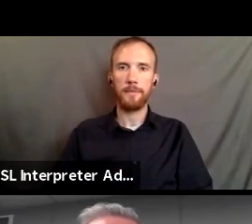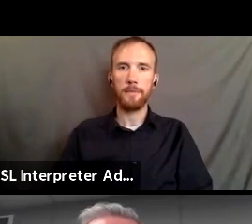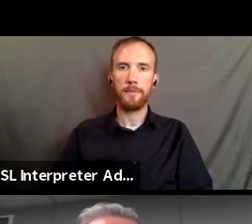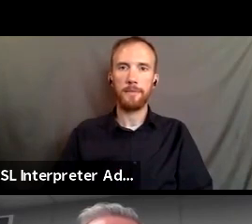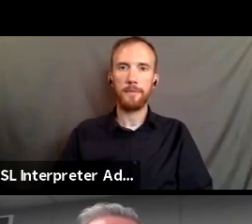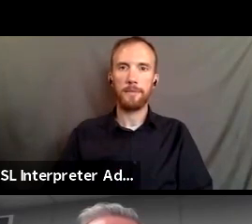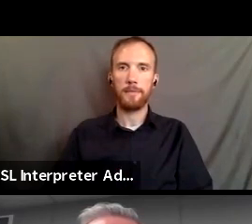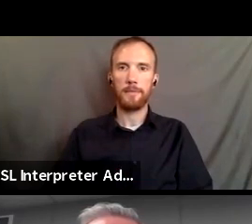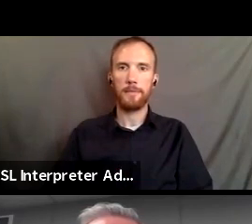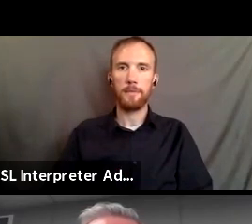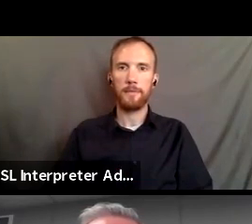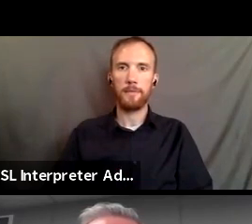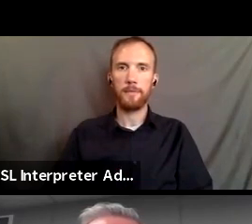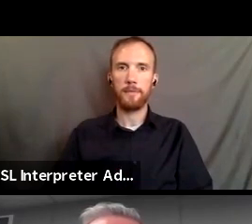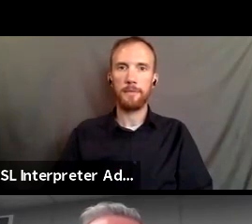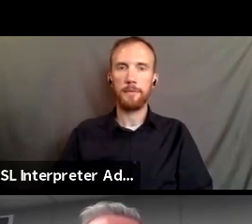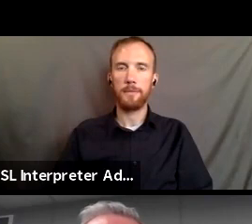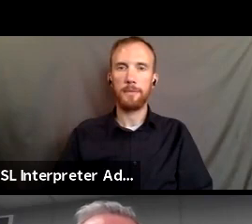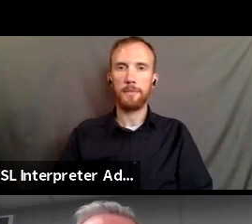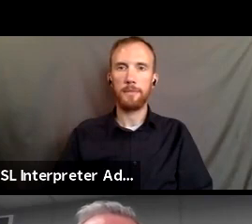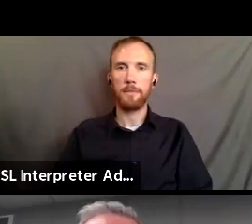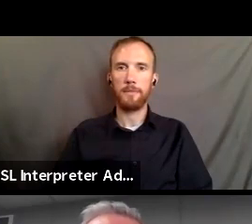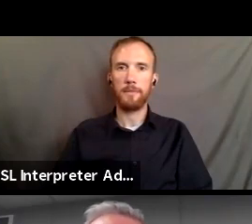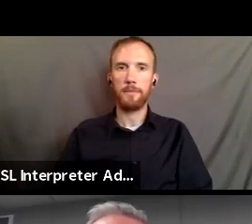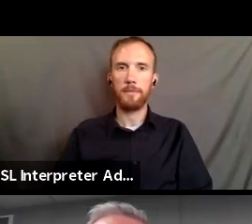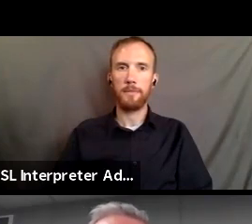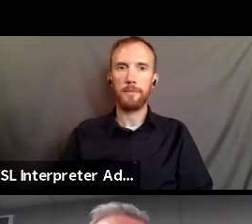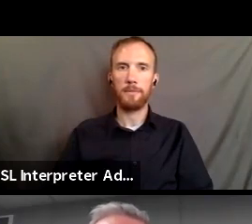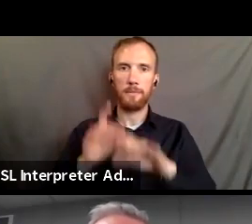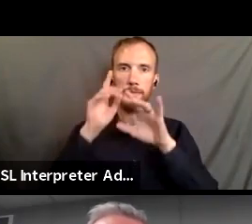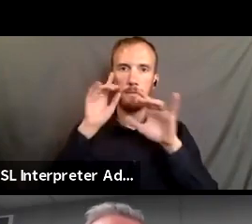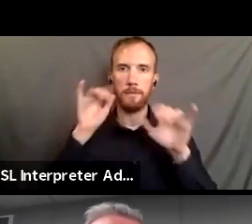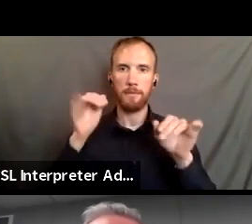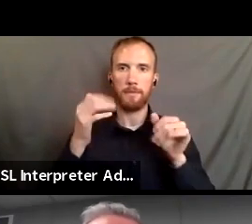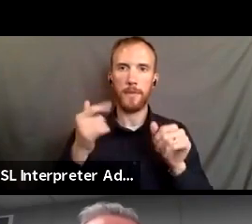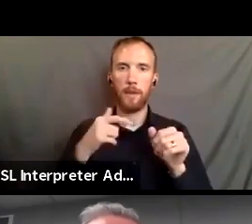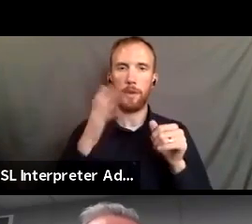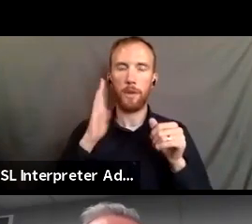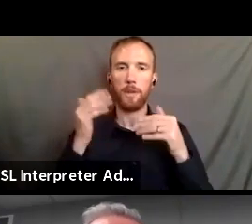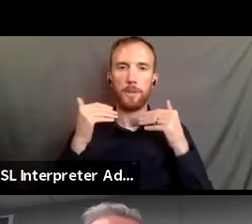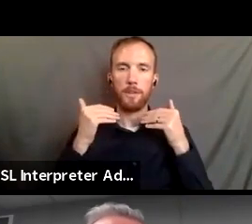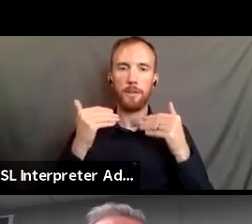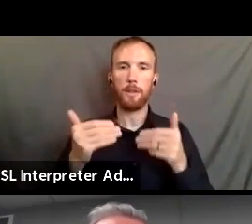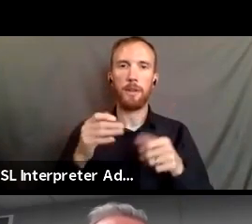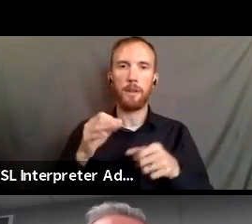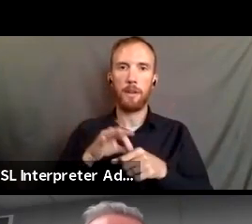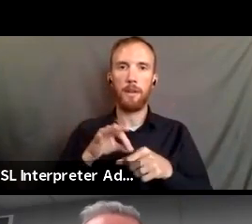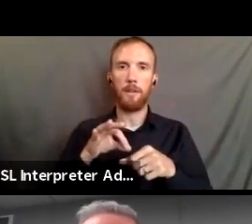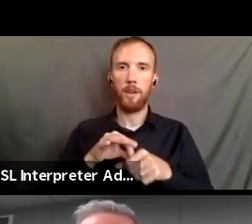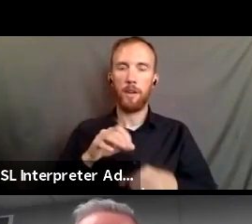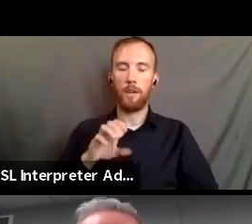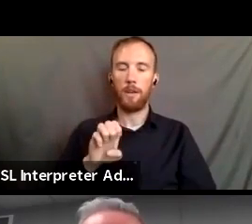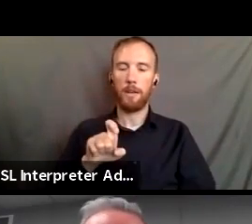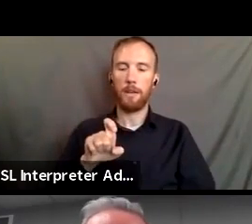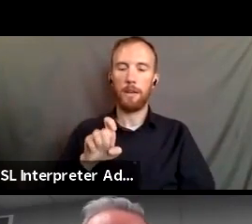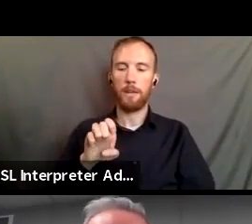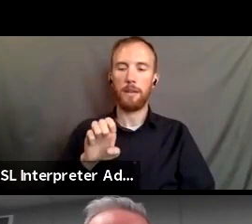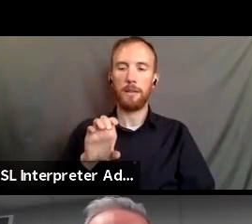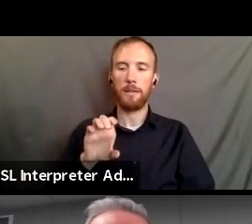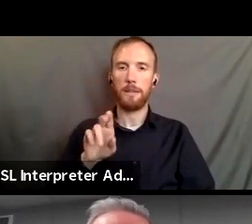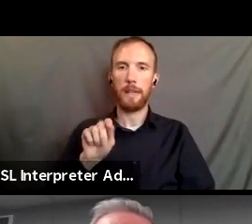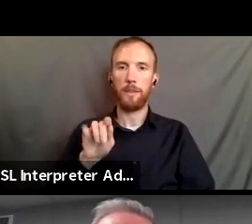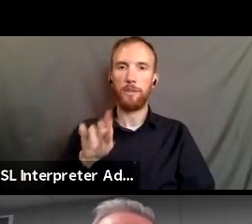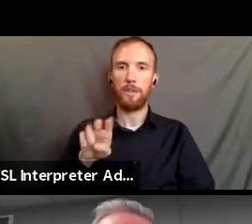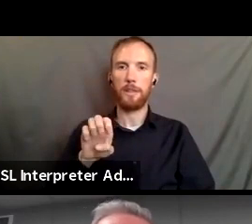we will now proceed with vote on executive session items